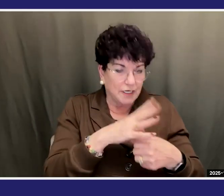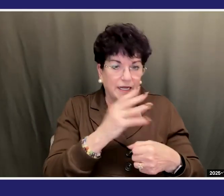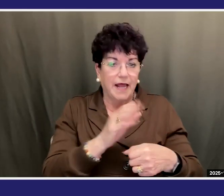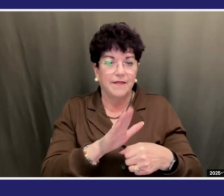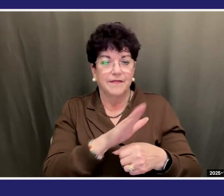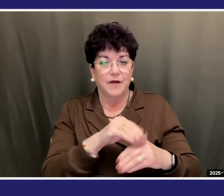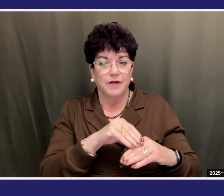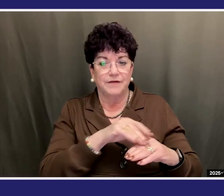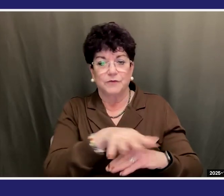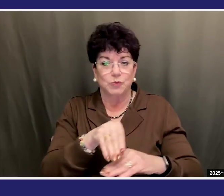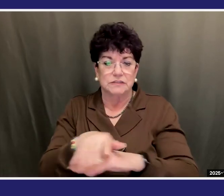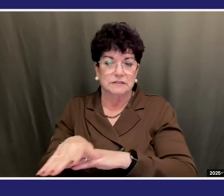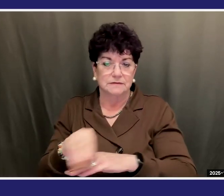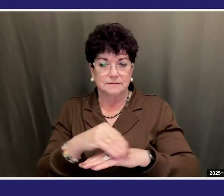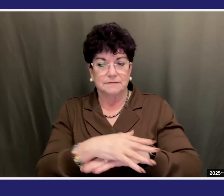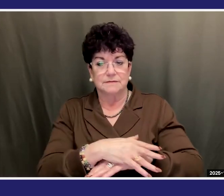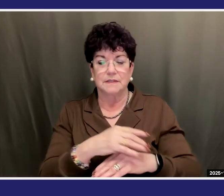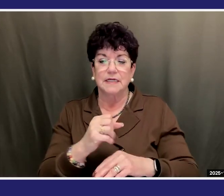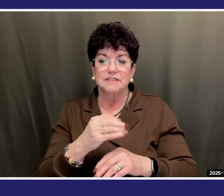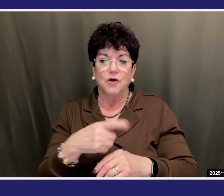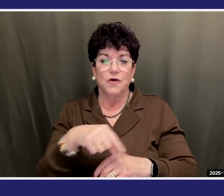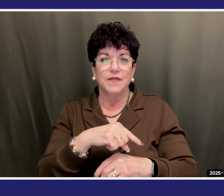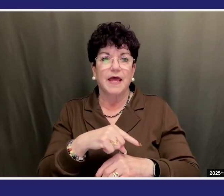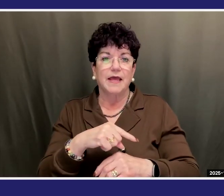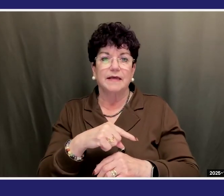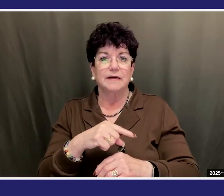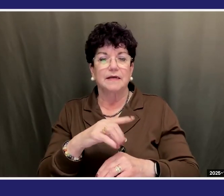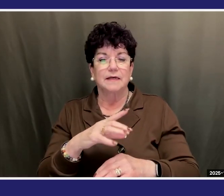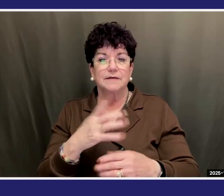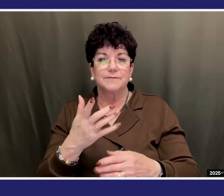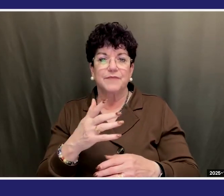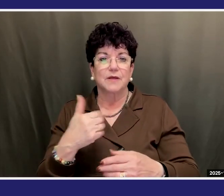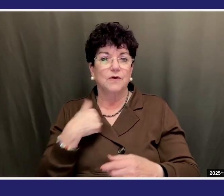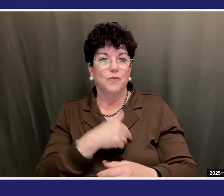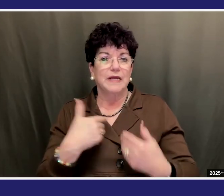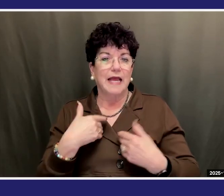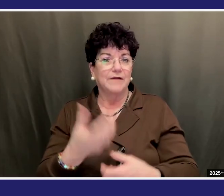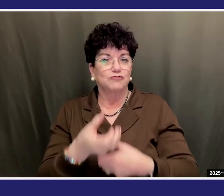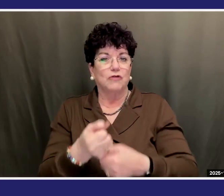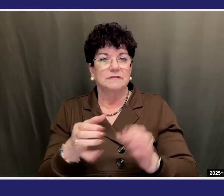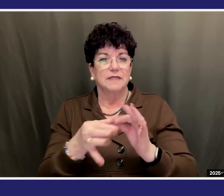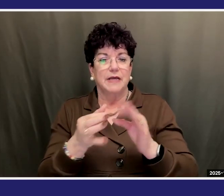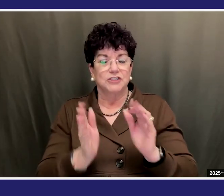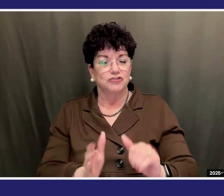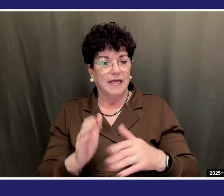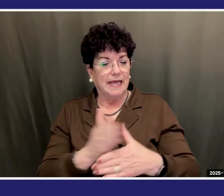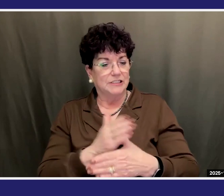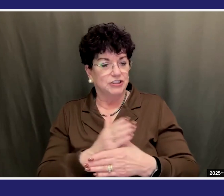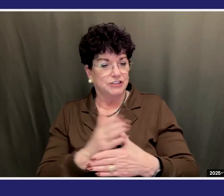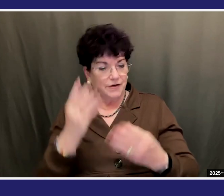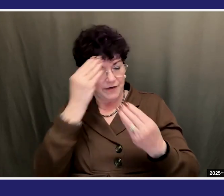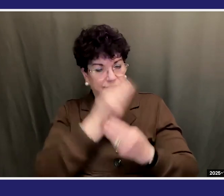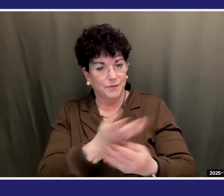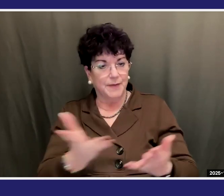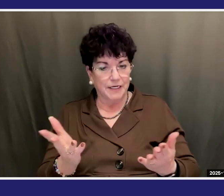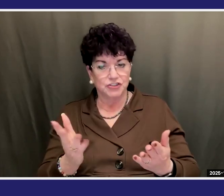influence. So they so then by building trust, these messengers, can deliver public health messages that are